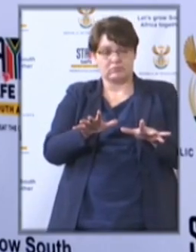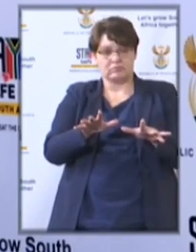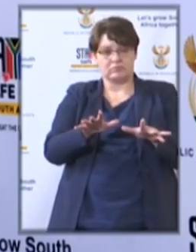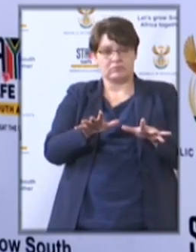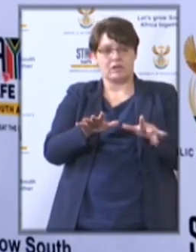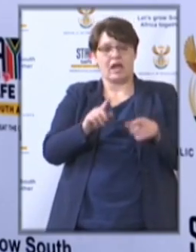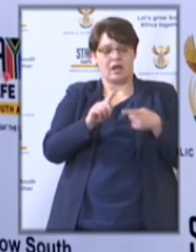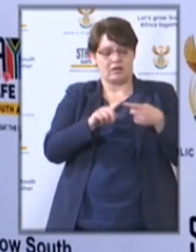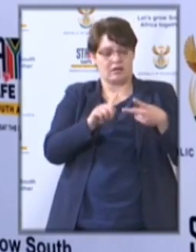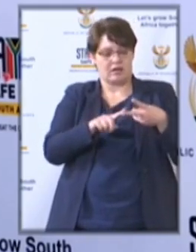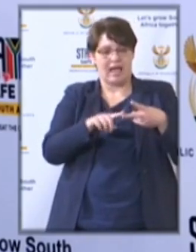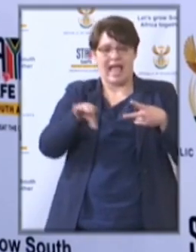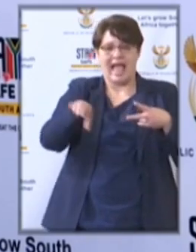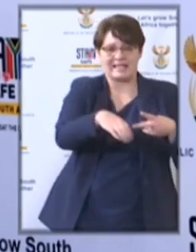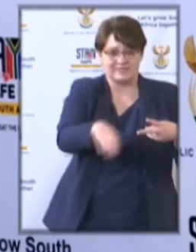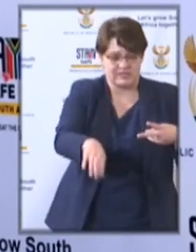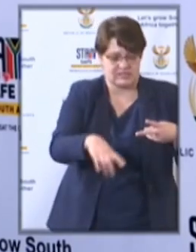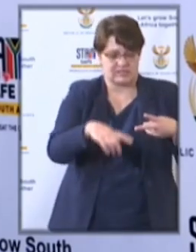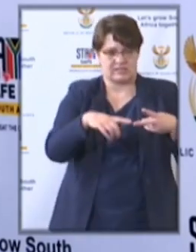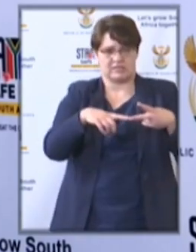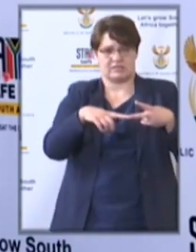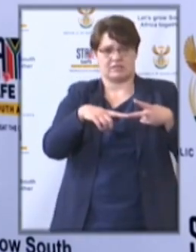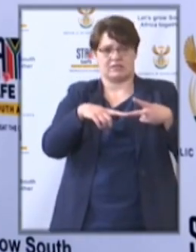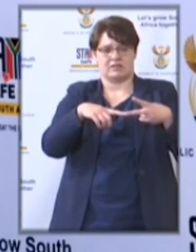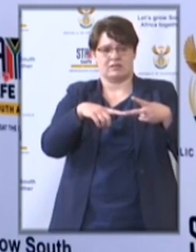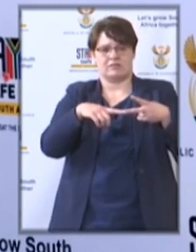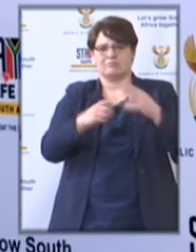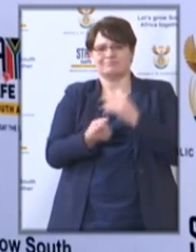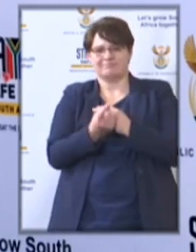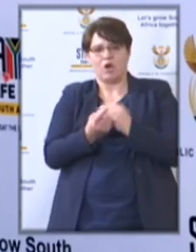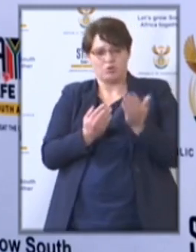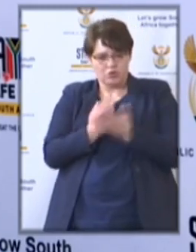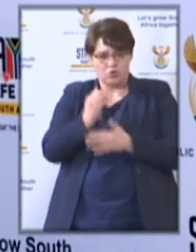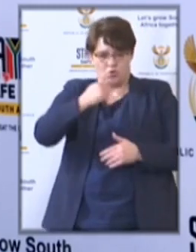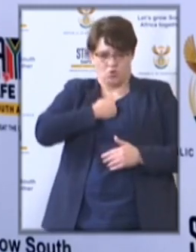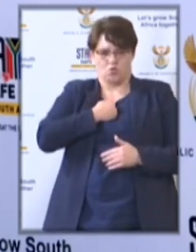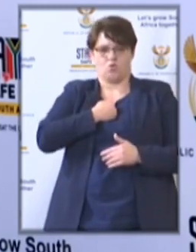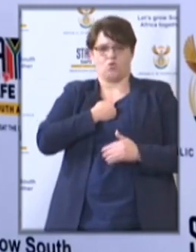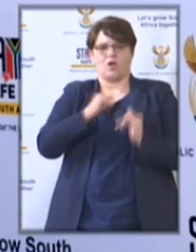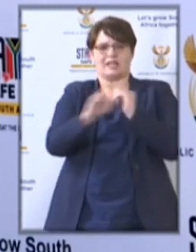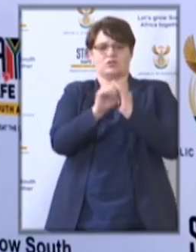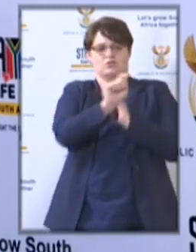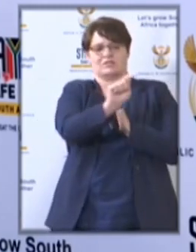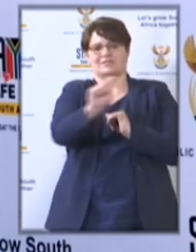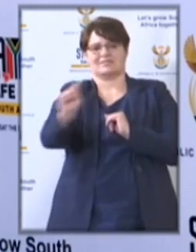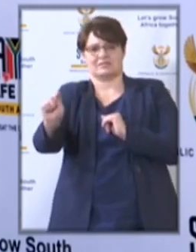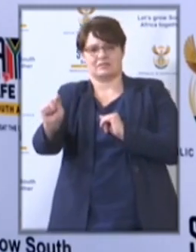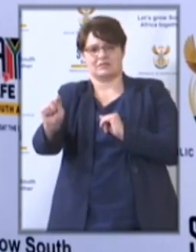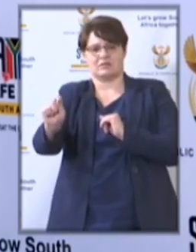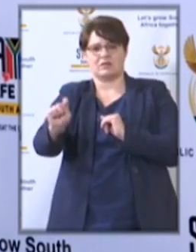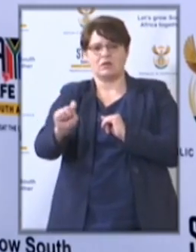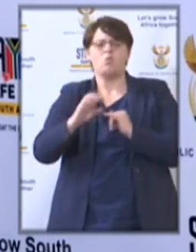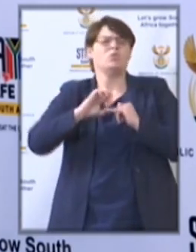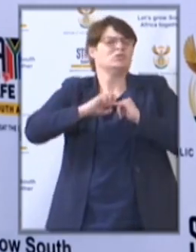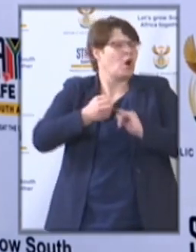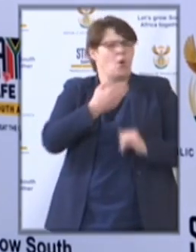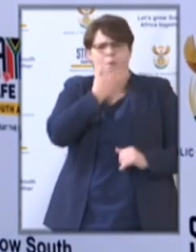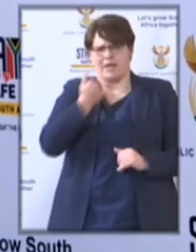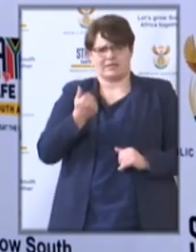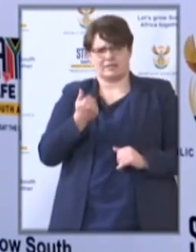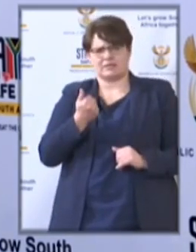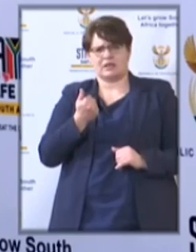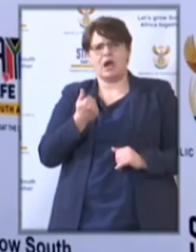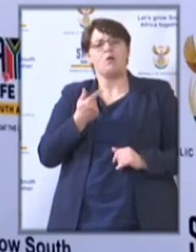the activities that are being taken by our institutions. And we'll do our best to try and